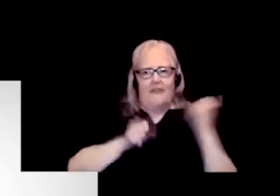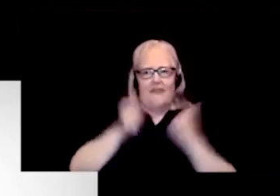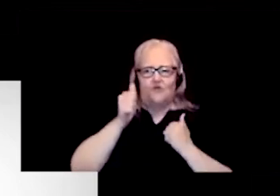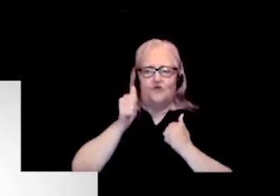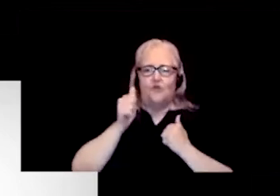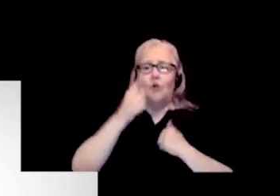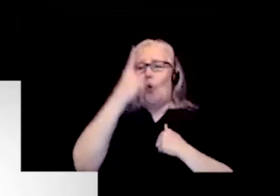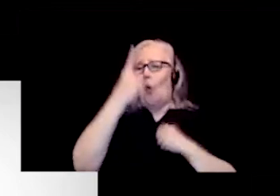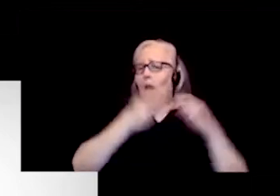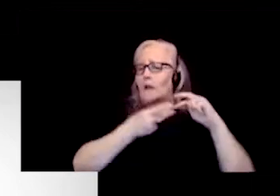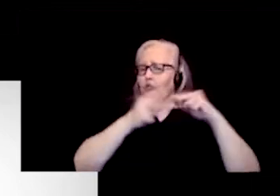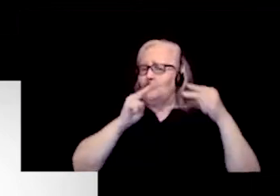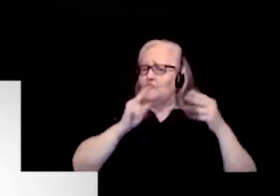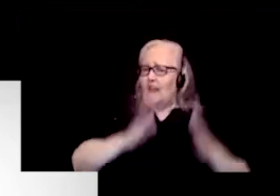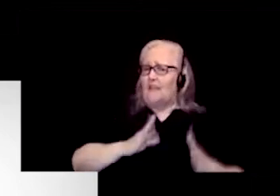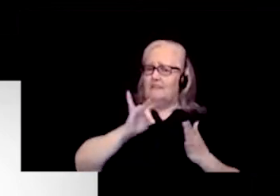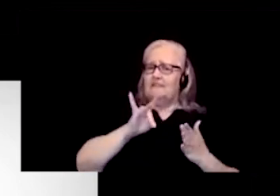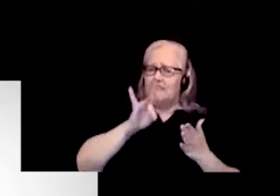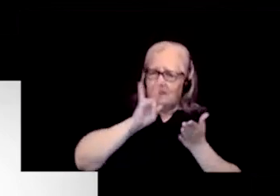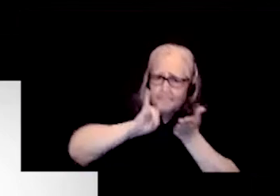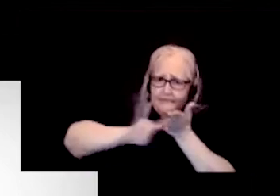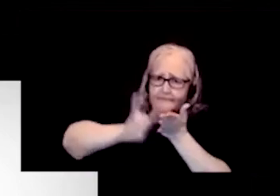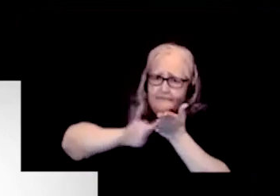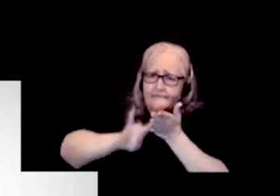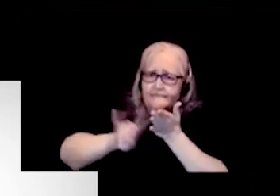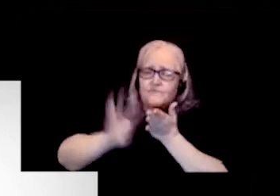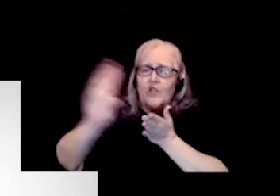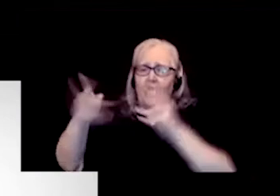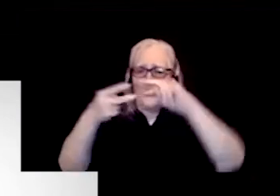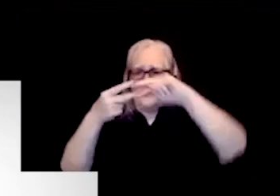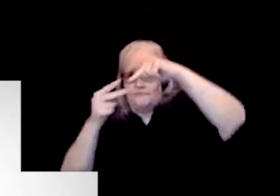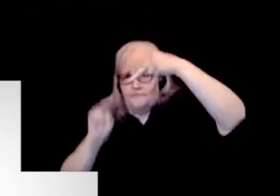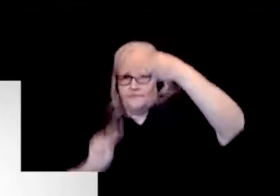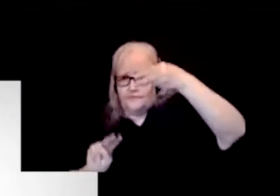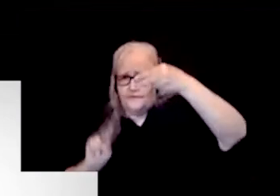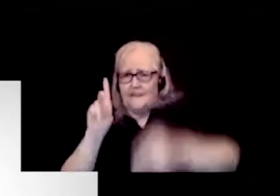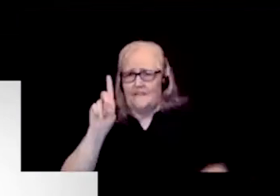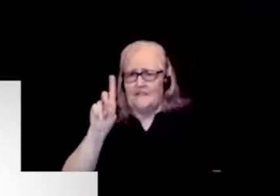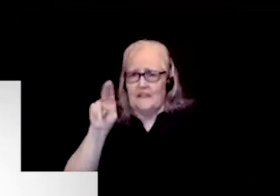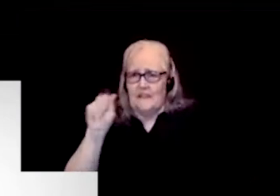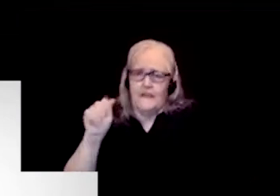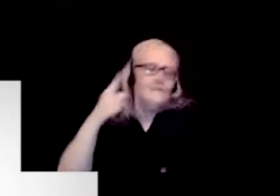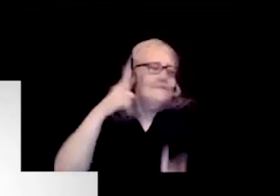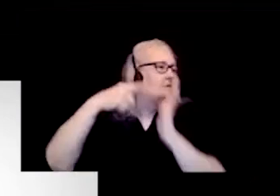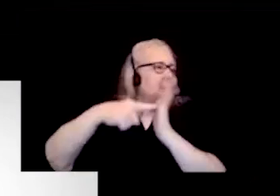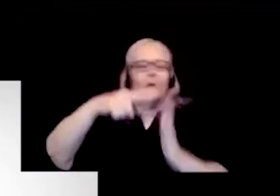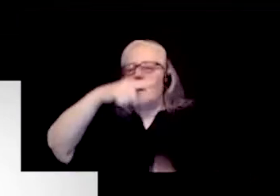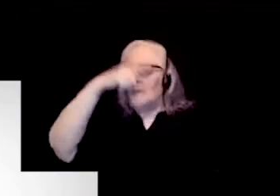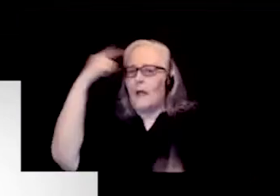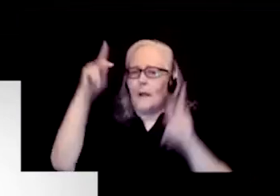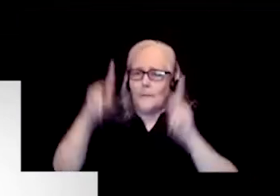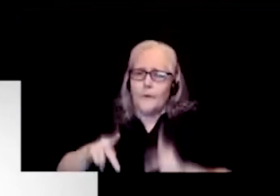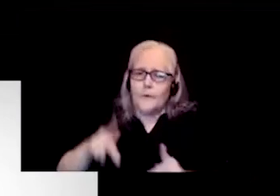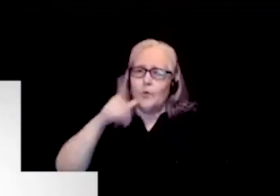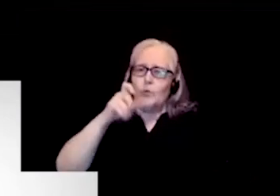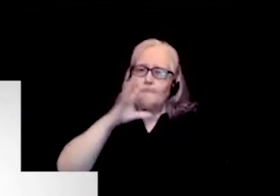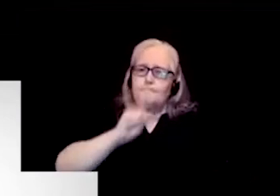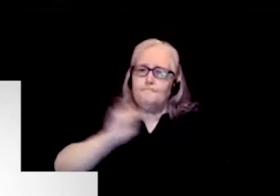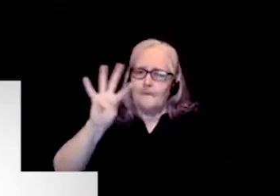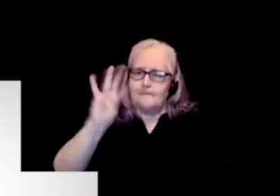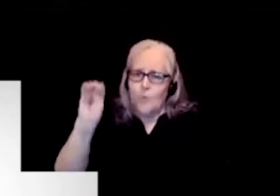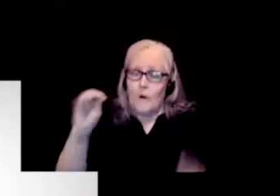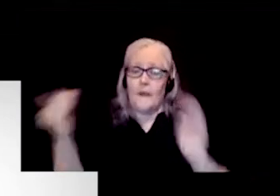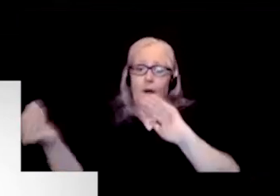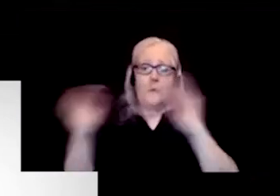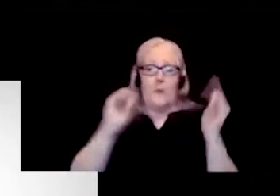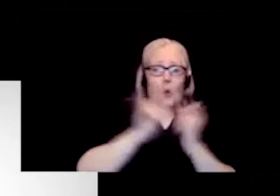ends of their DNA, let's say a Black individual, a Black adult who's 40 versus a white adult who's